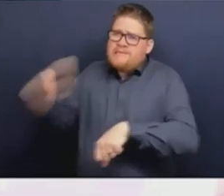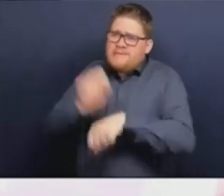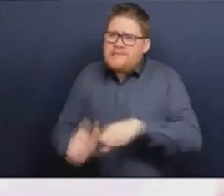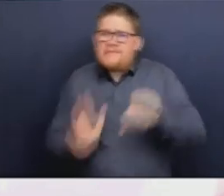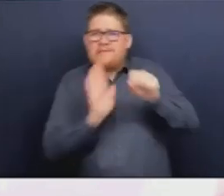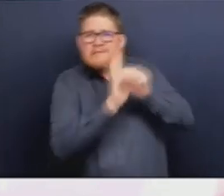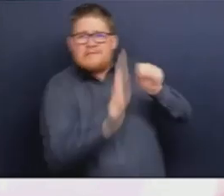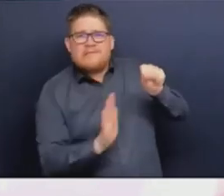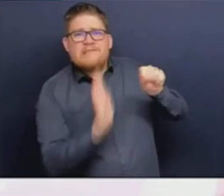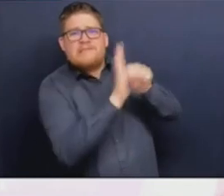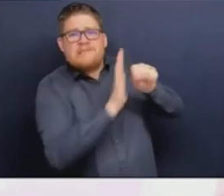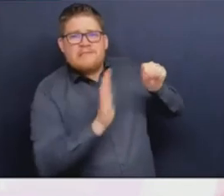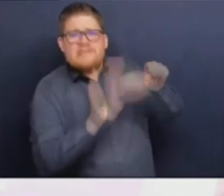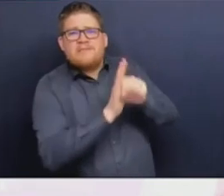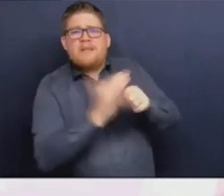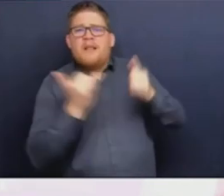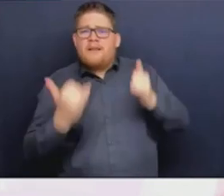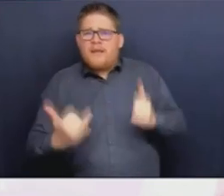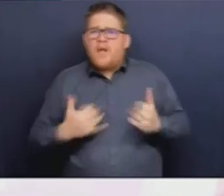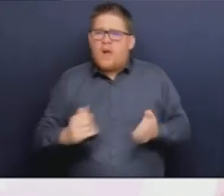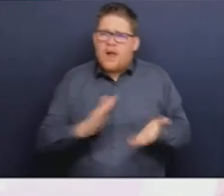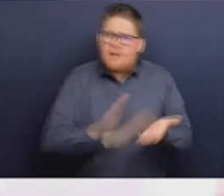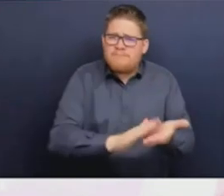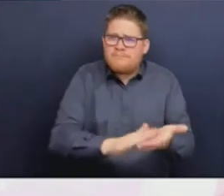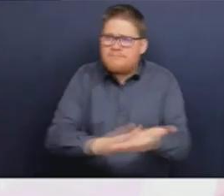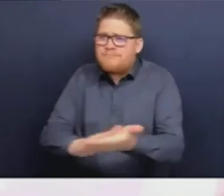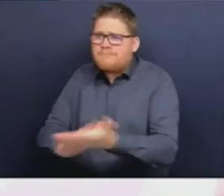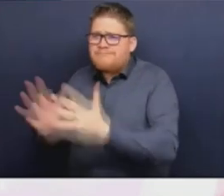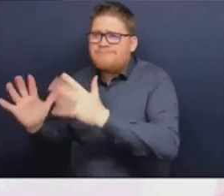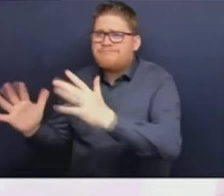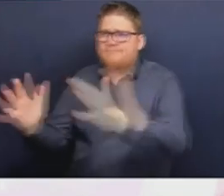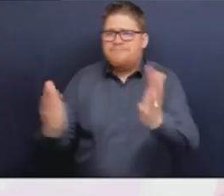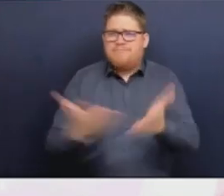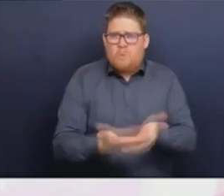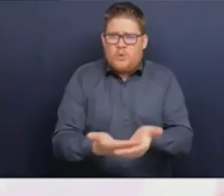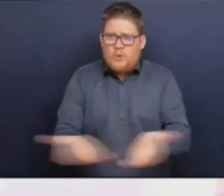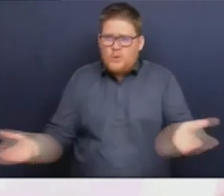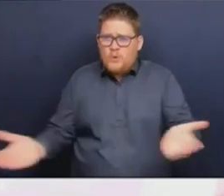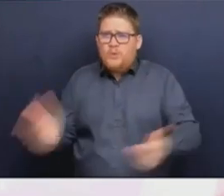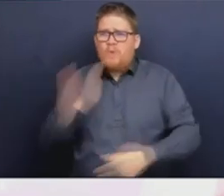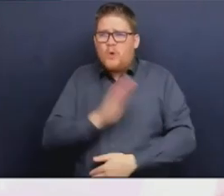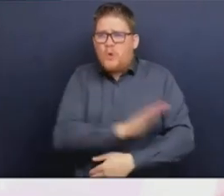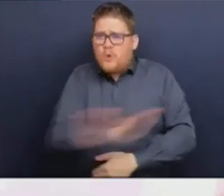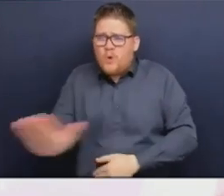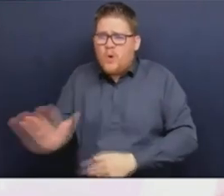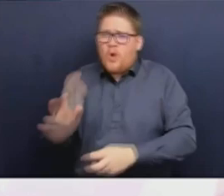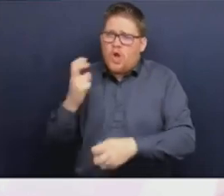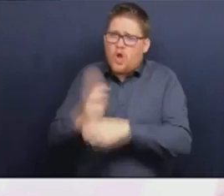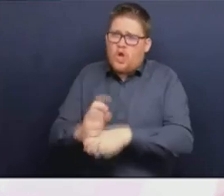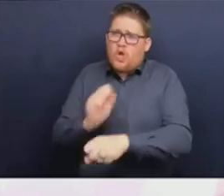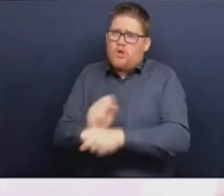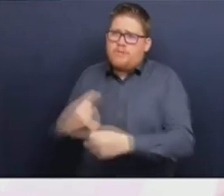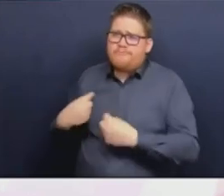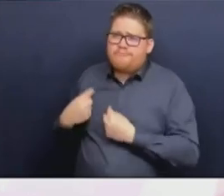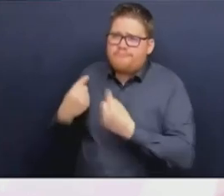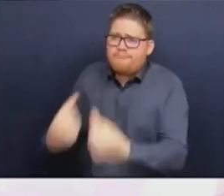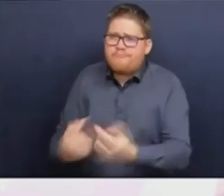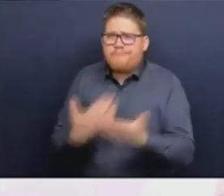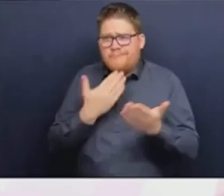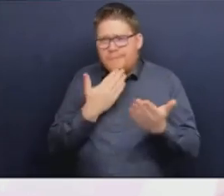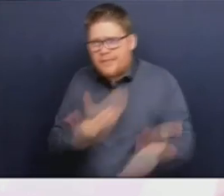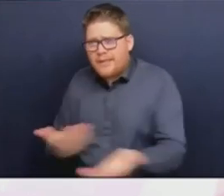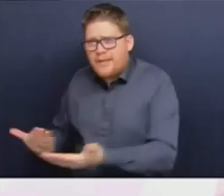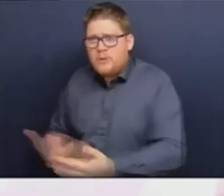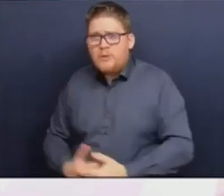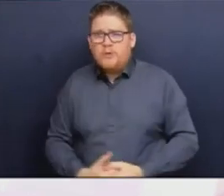work and recognize it. Because it's only through this co-creation process that true